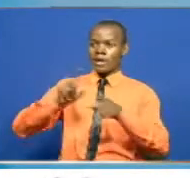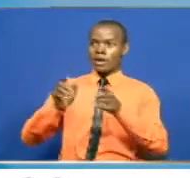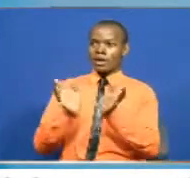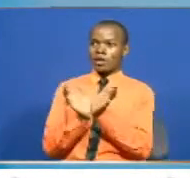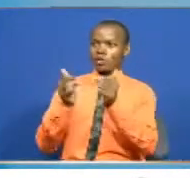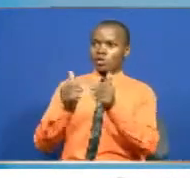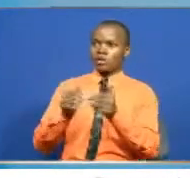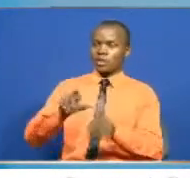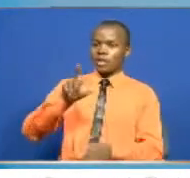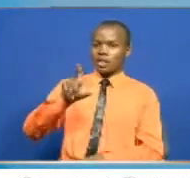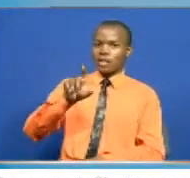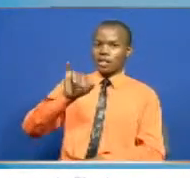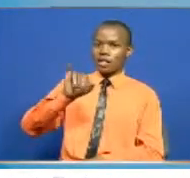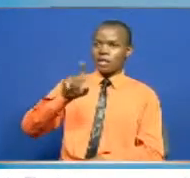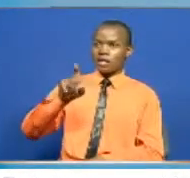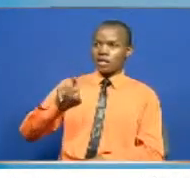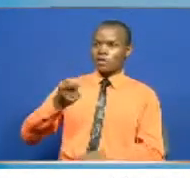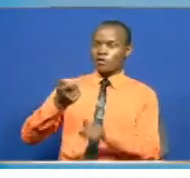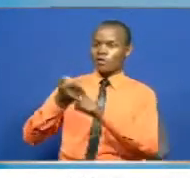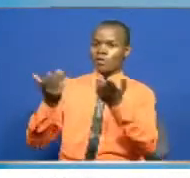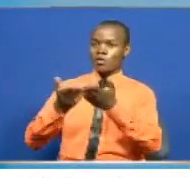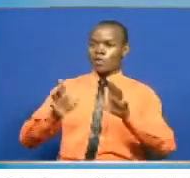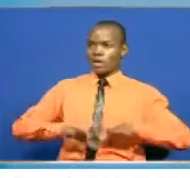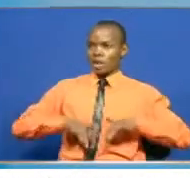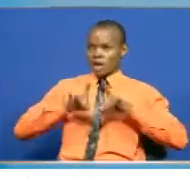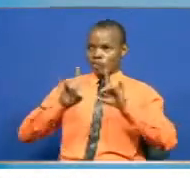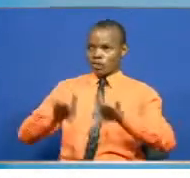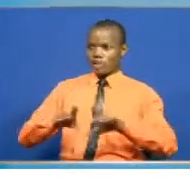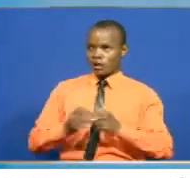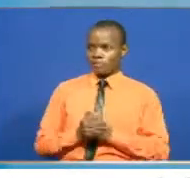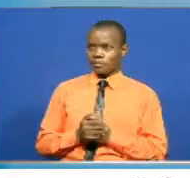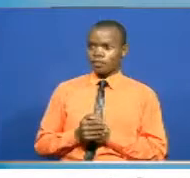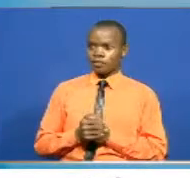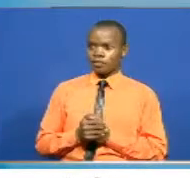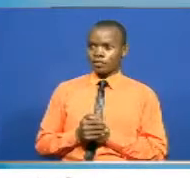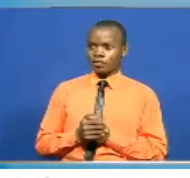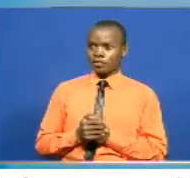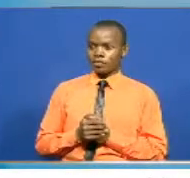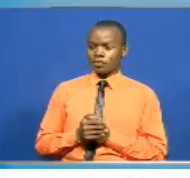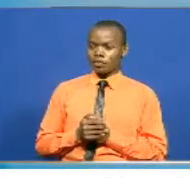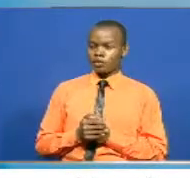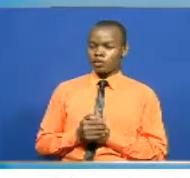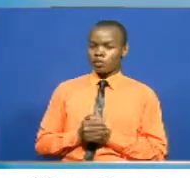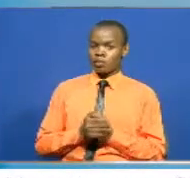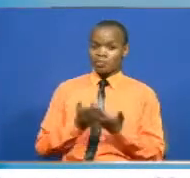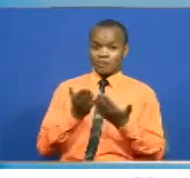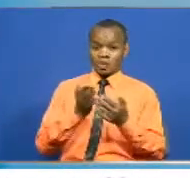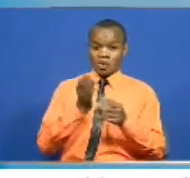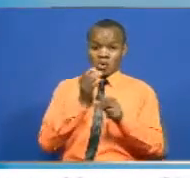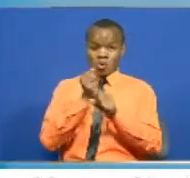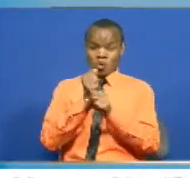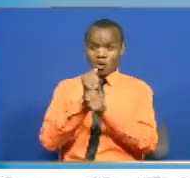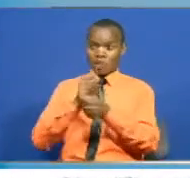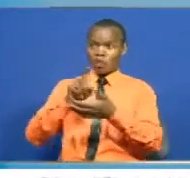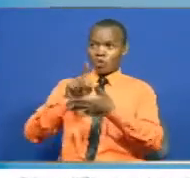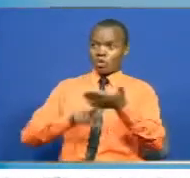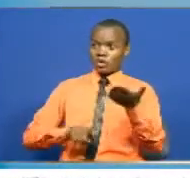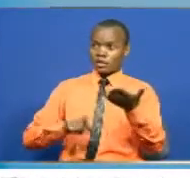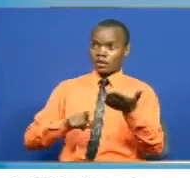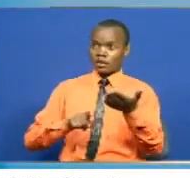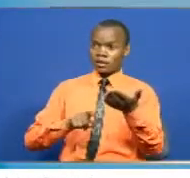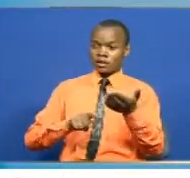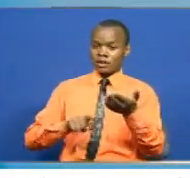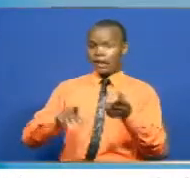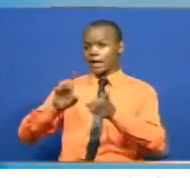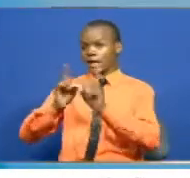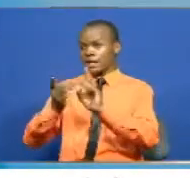Liz Miles comes from Australia. One of our strengths is analytics. That's analytics,